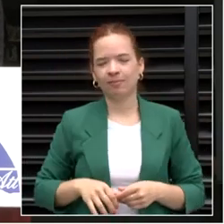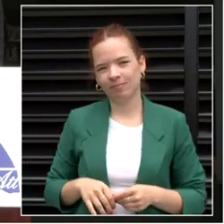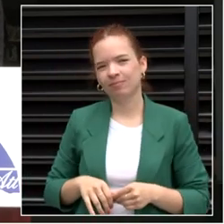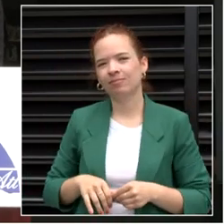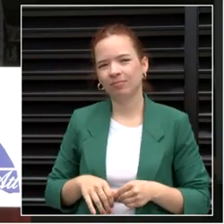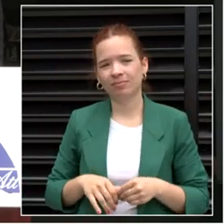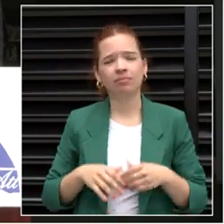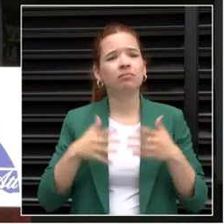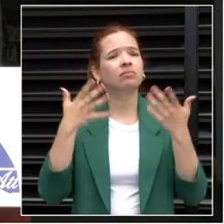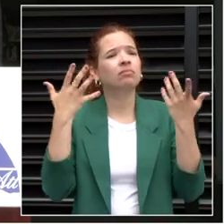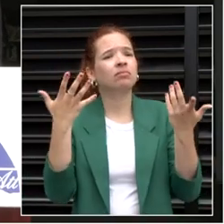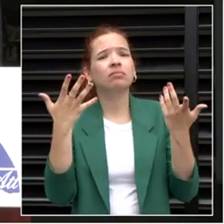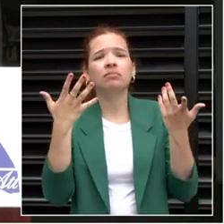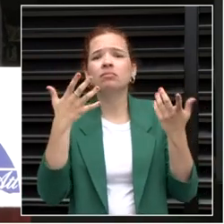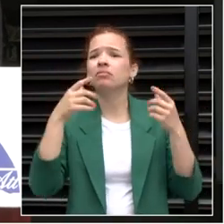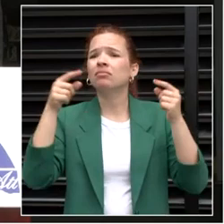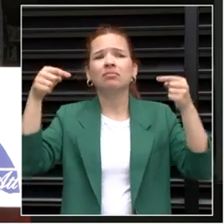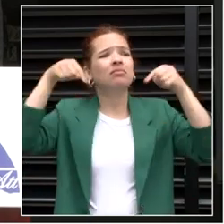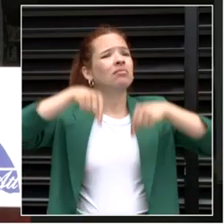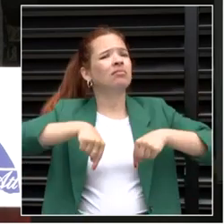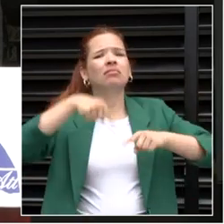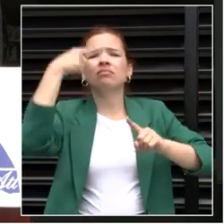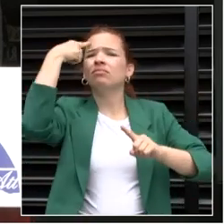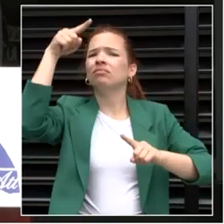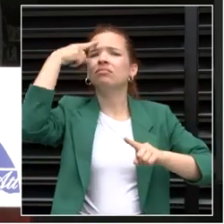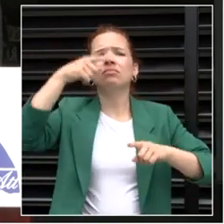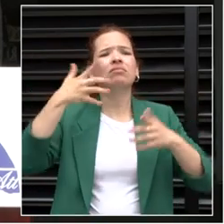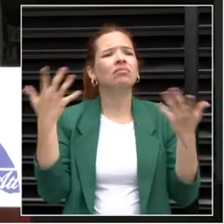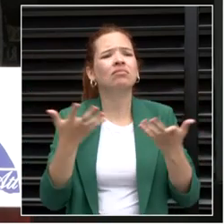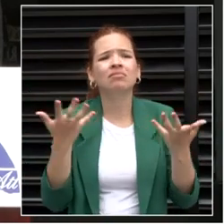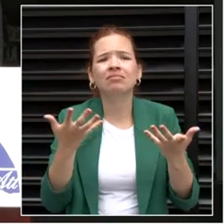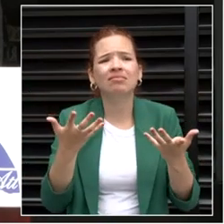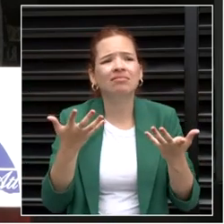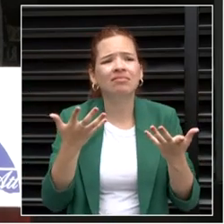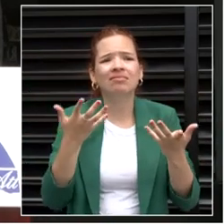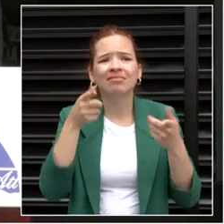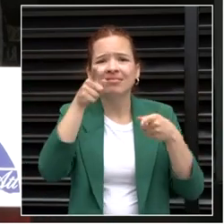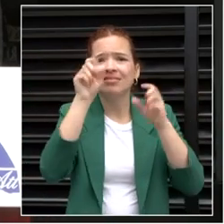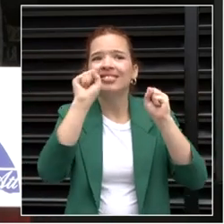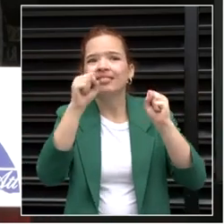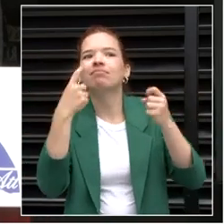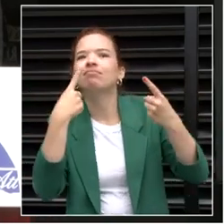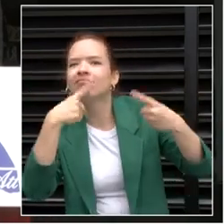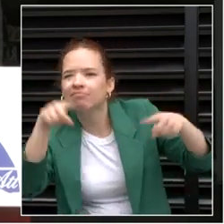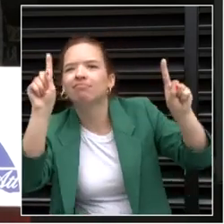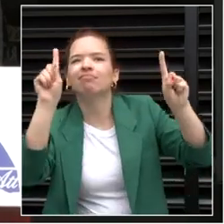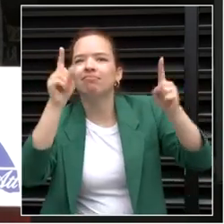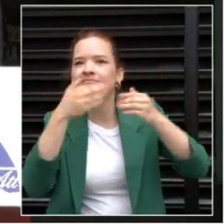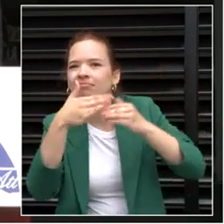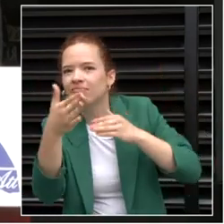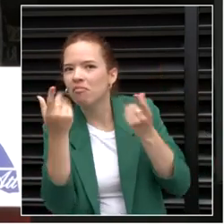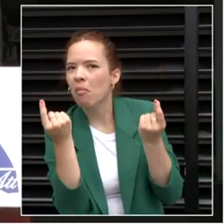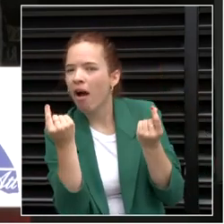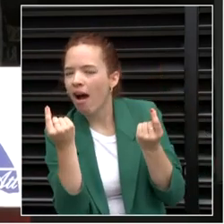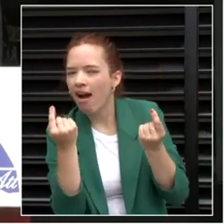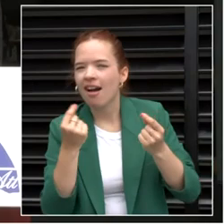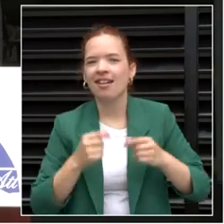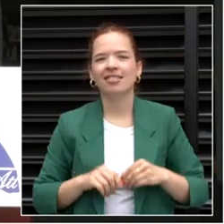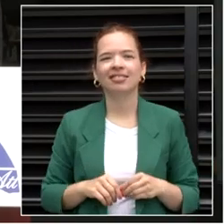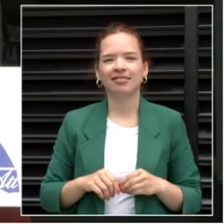And someday I hope a lot of people walk around and say, well, I saw them at the Atlantis. So, and then I want to